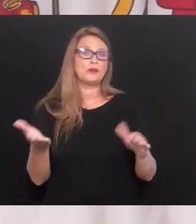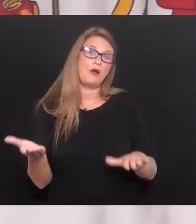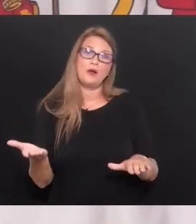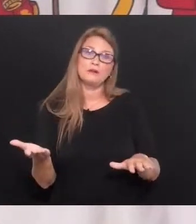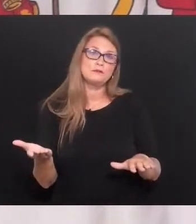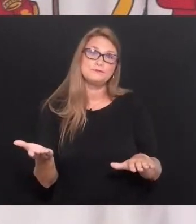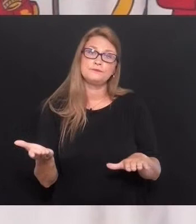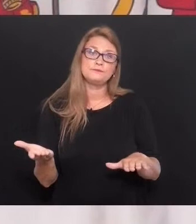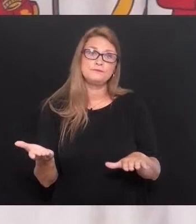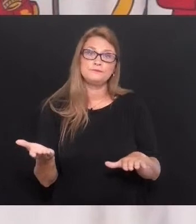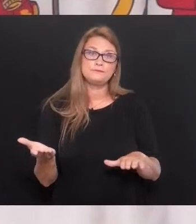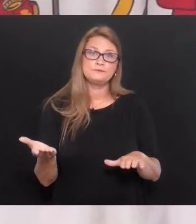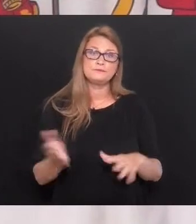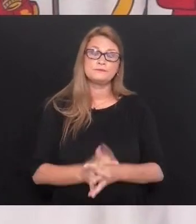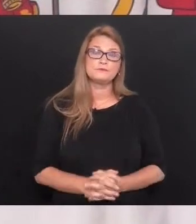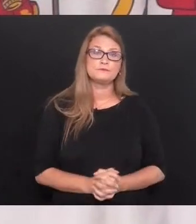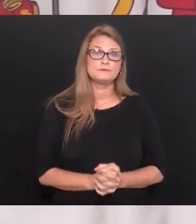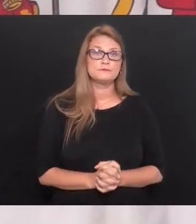dreaded killer.